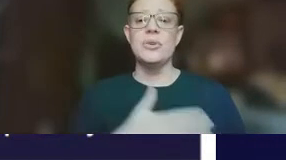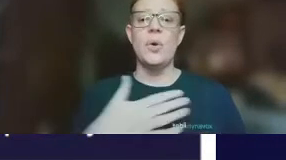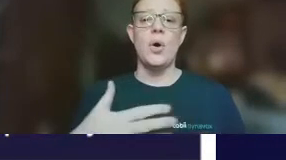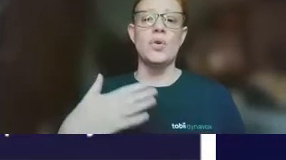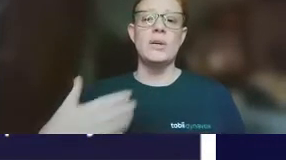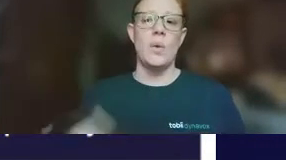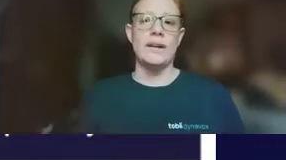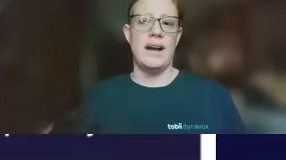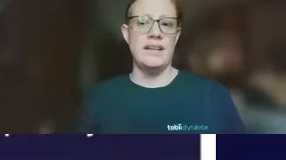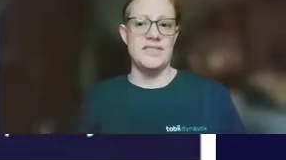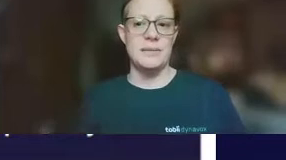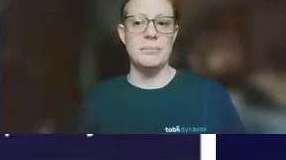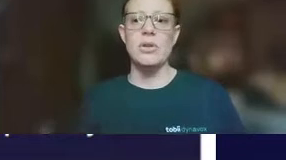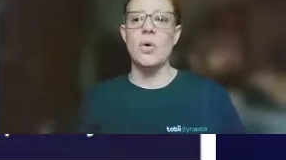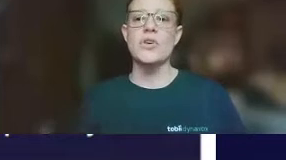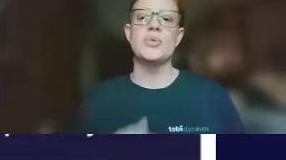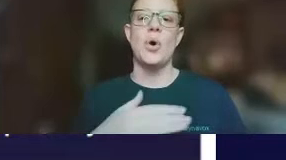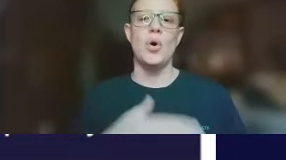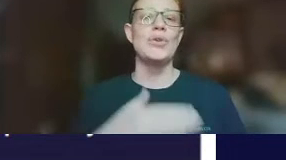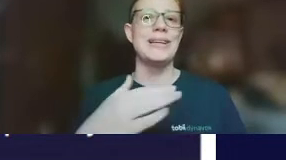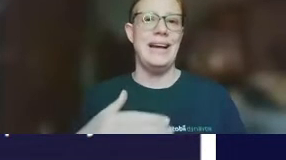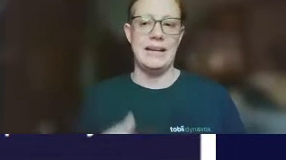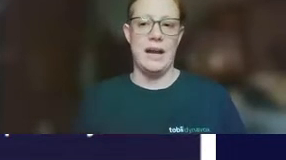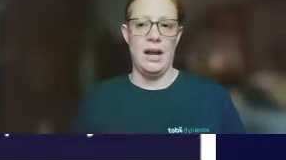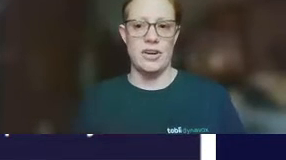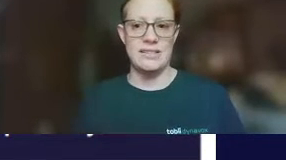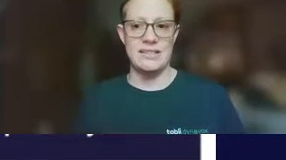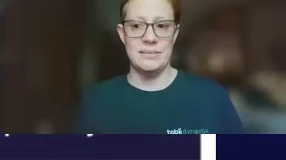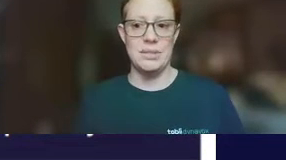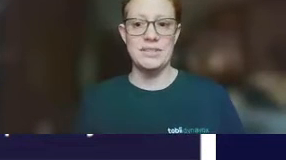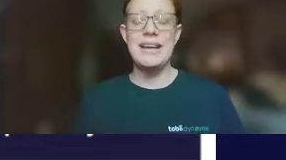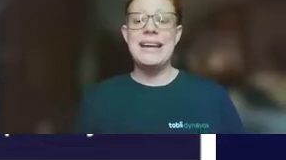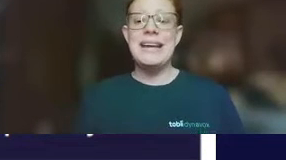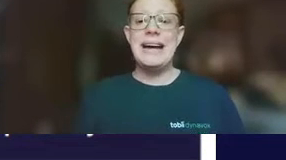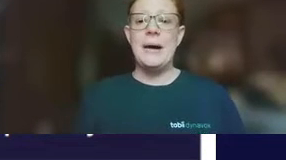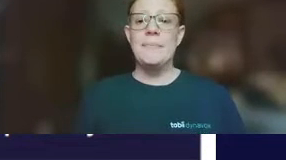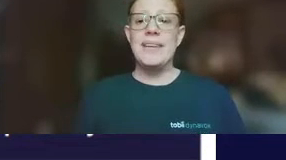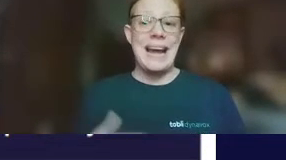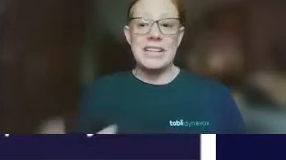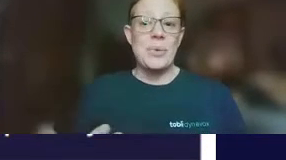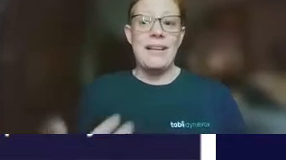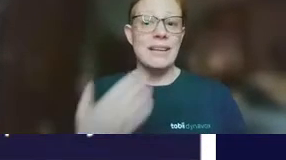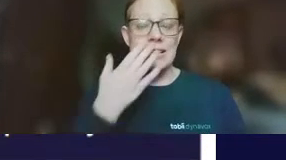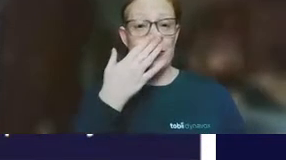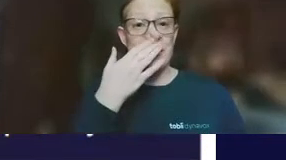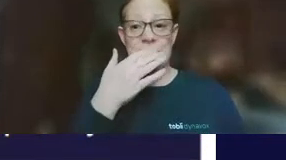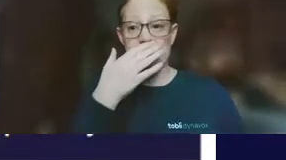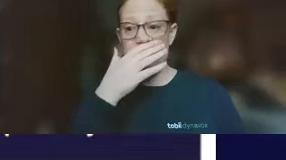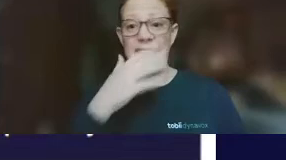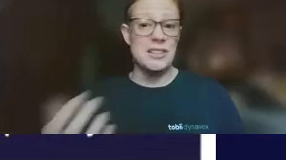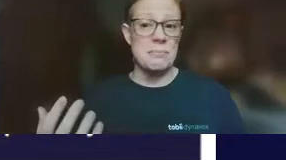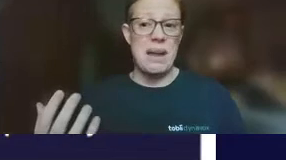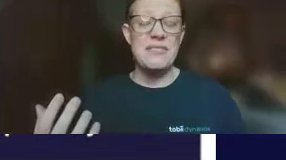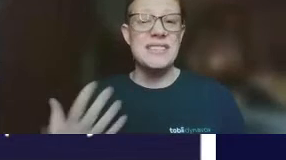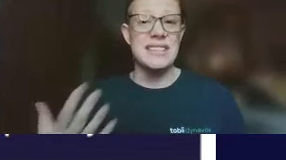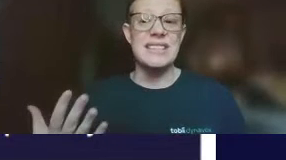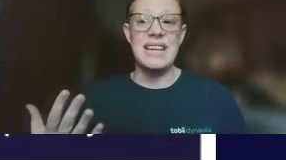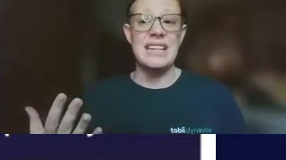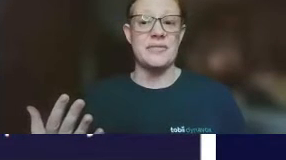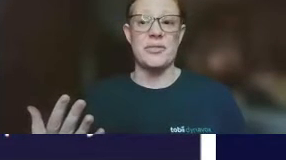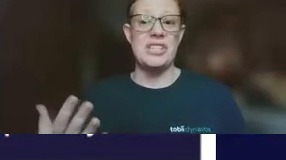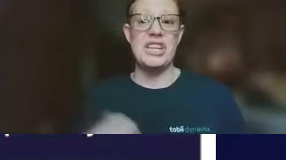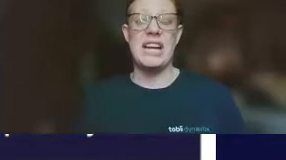to only one kind of symbol or to only high contrast symbols. In actuality, different symbol styles may